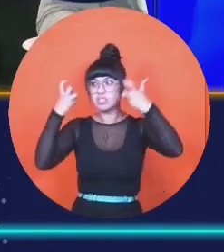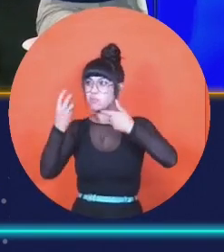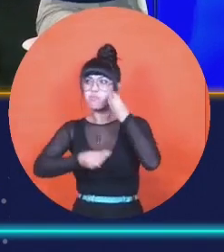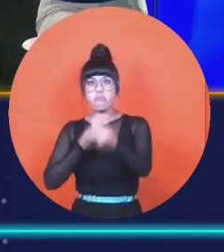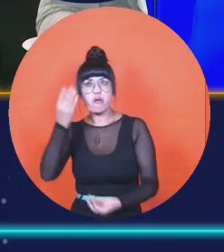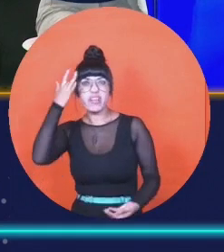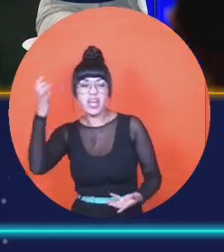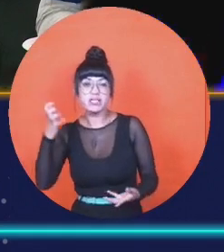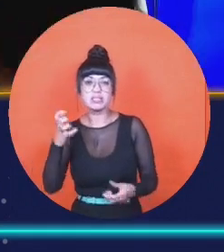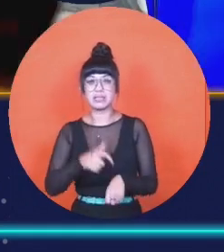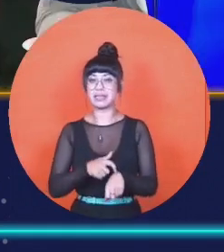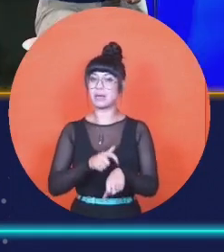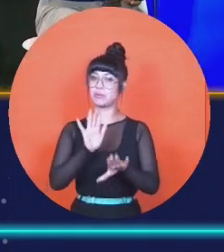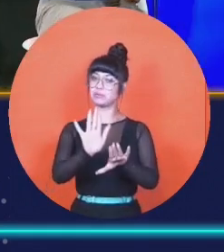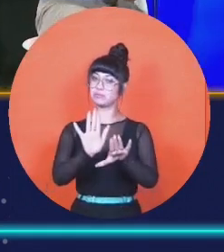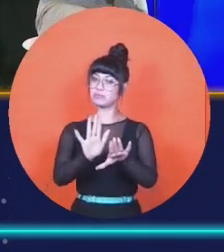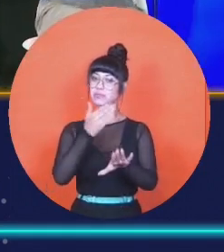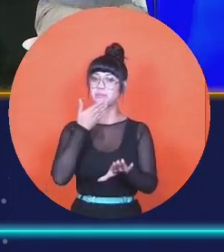No es el momento.